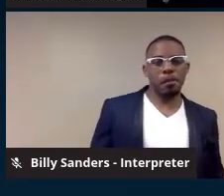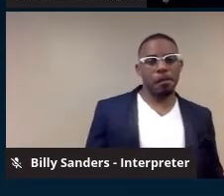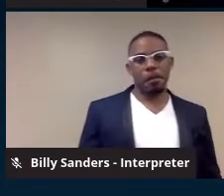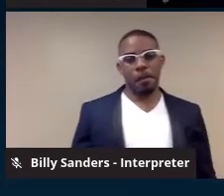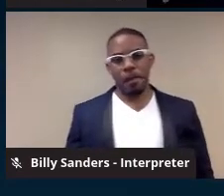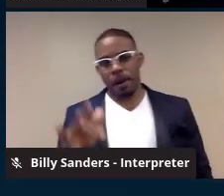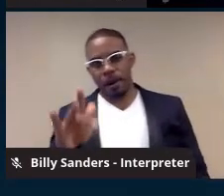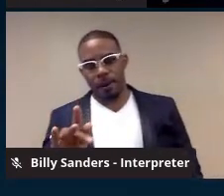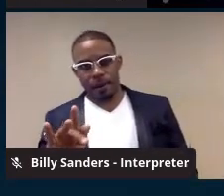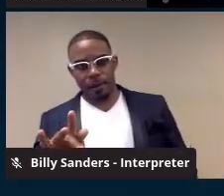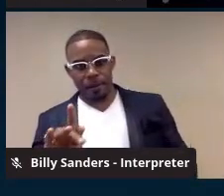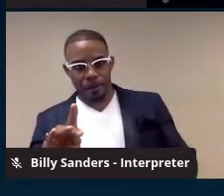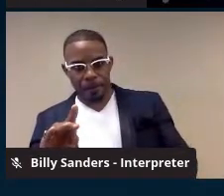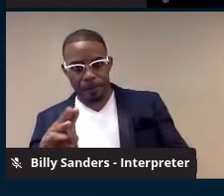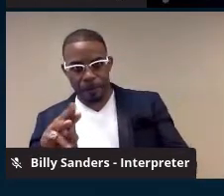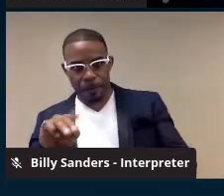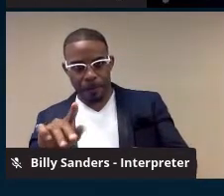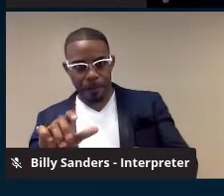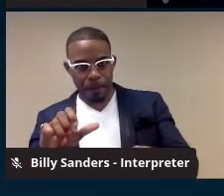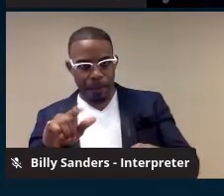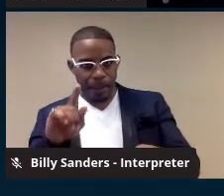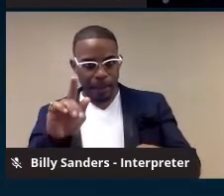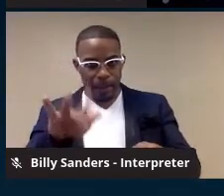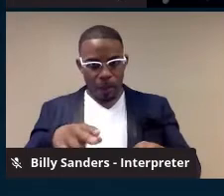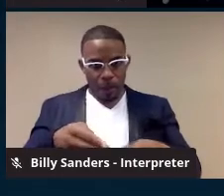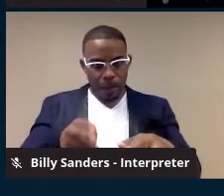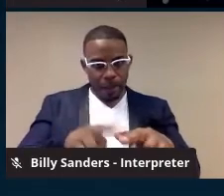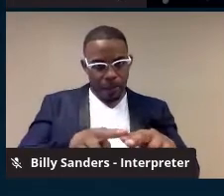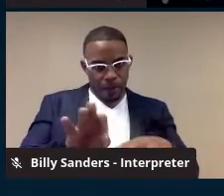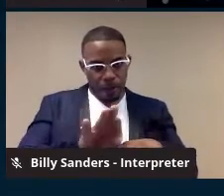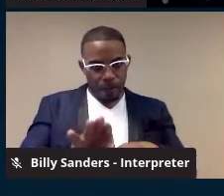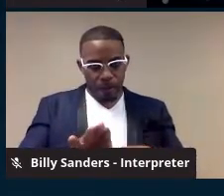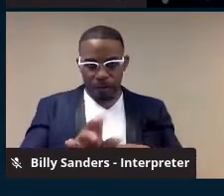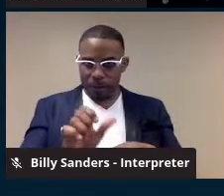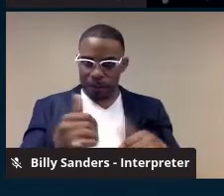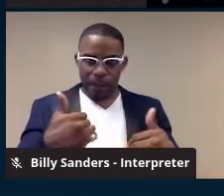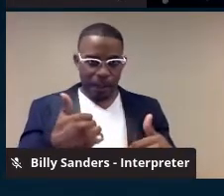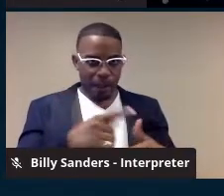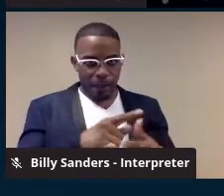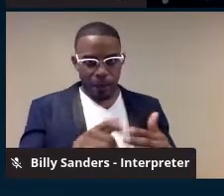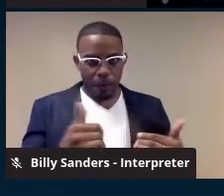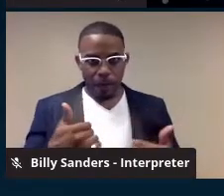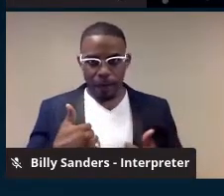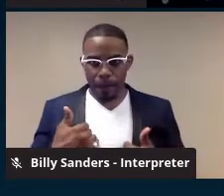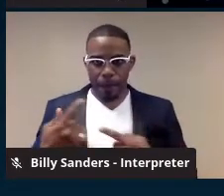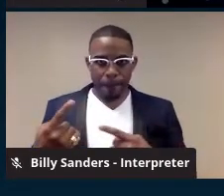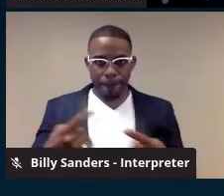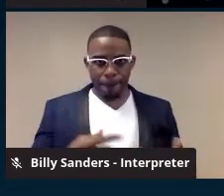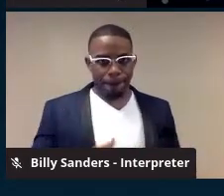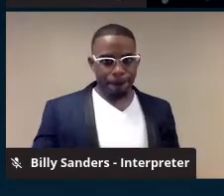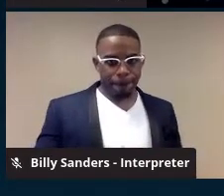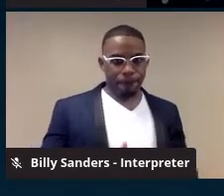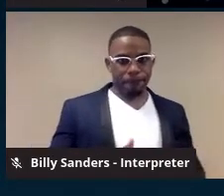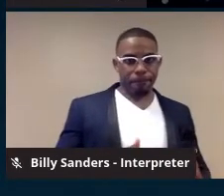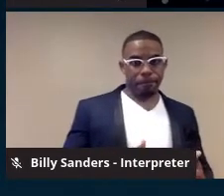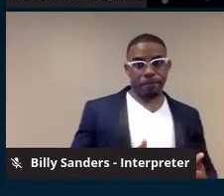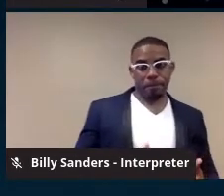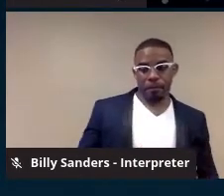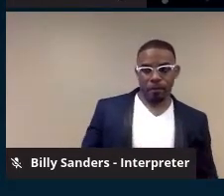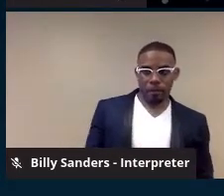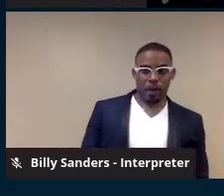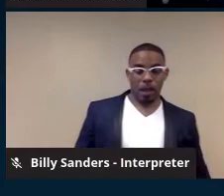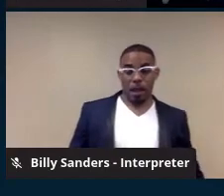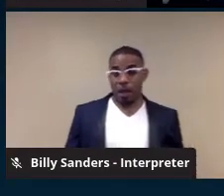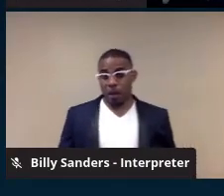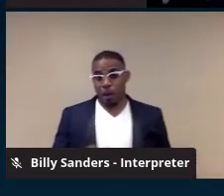click me, it goes into this increment count function, because that is what we had on the on click, and it calls that